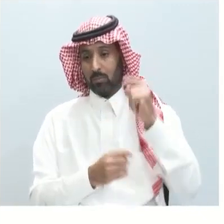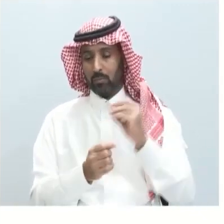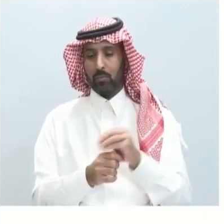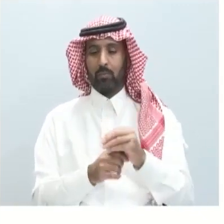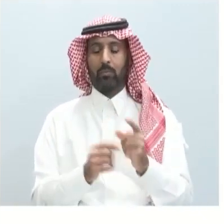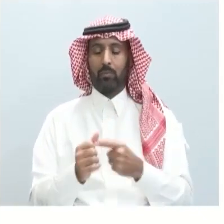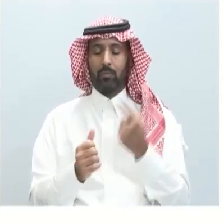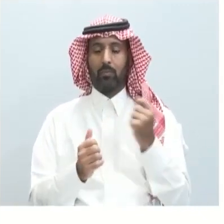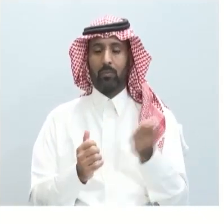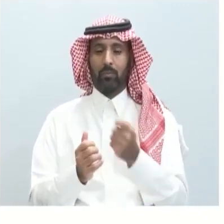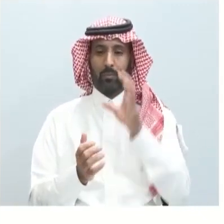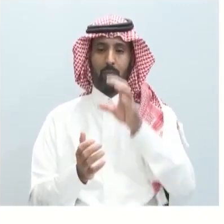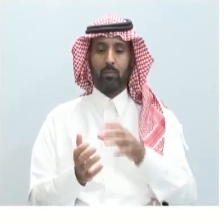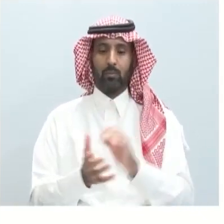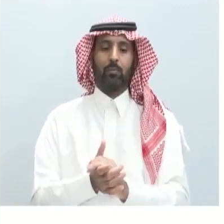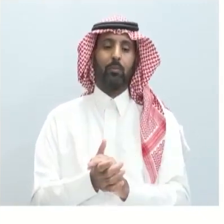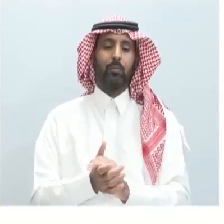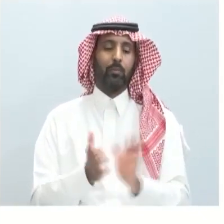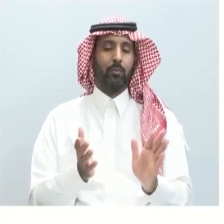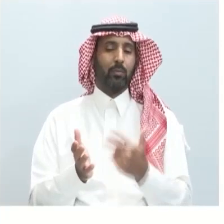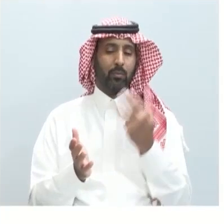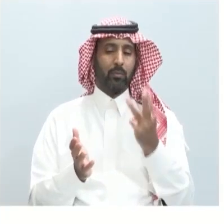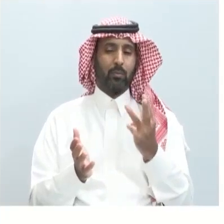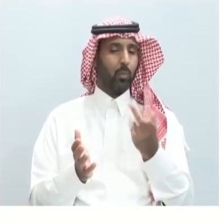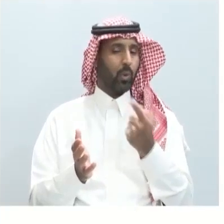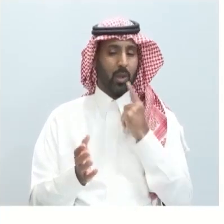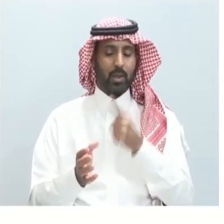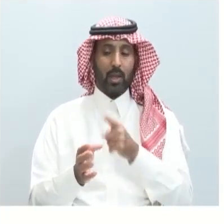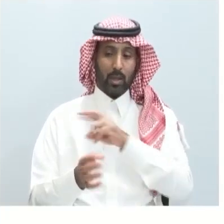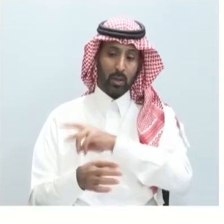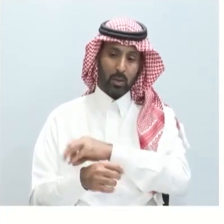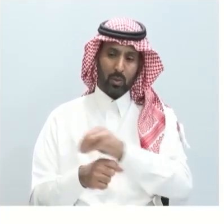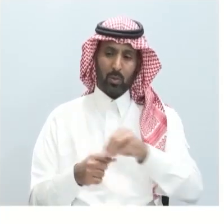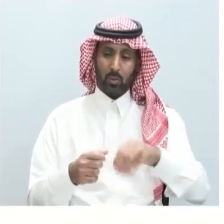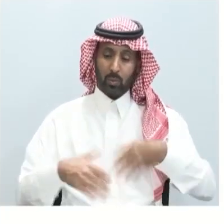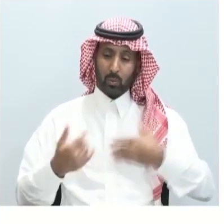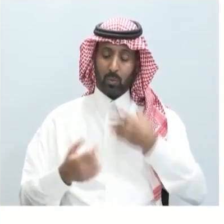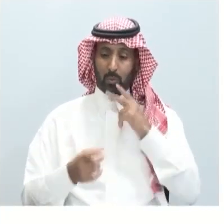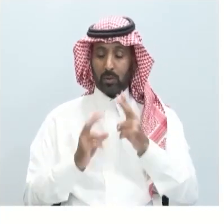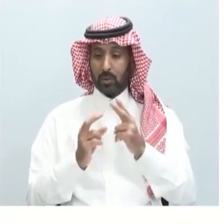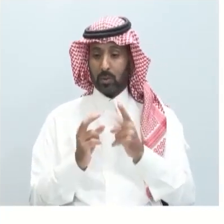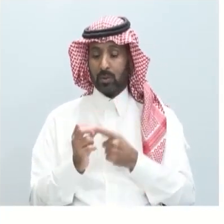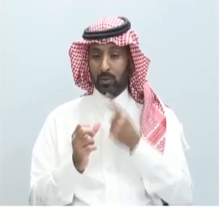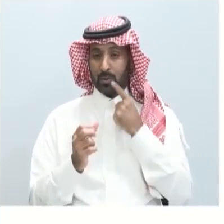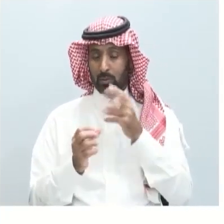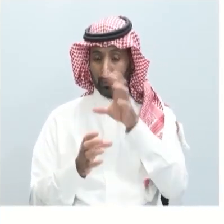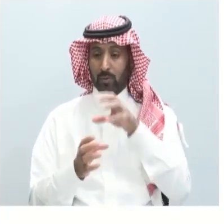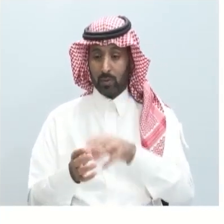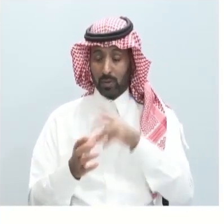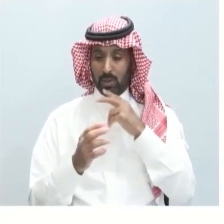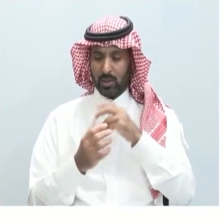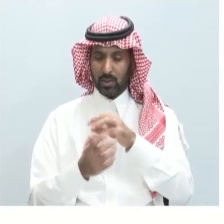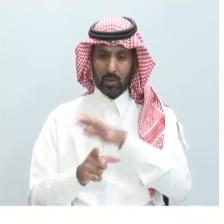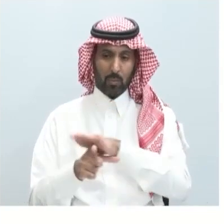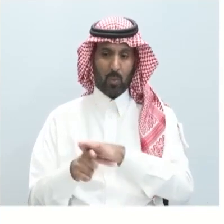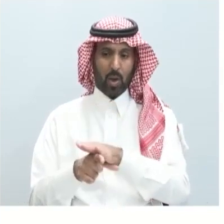future, as written in the article. Number three, what types of events and activities will be available for